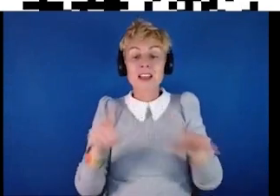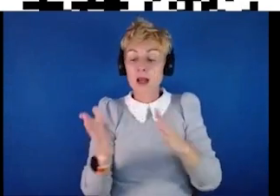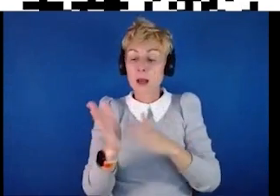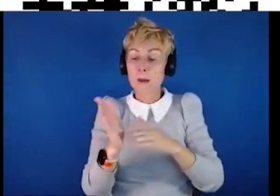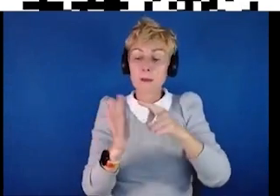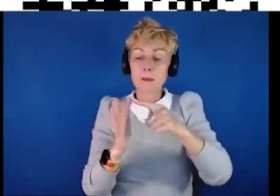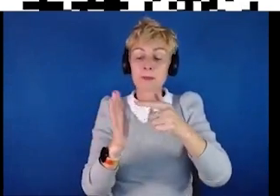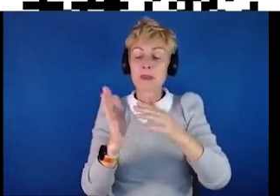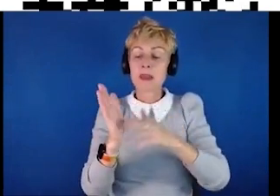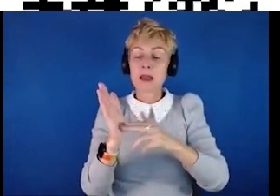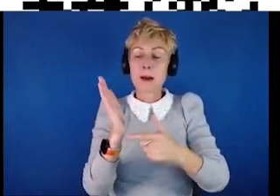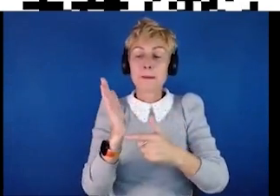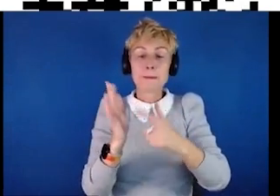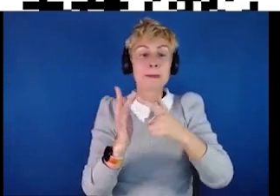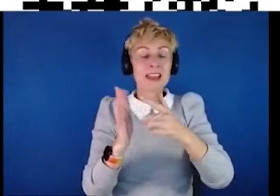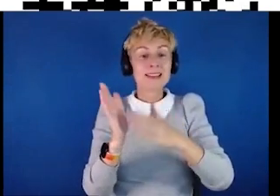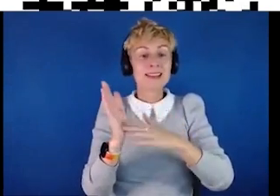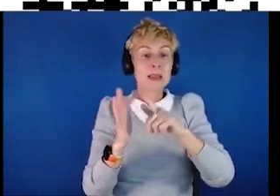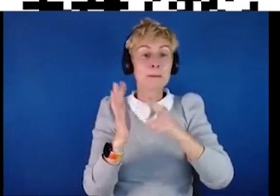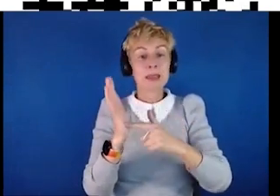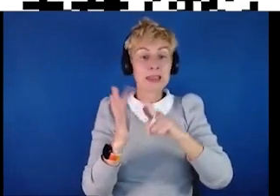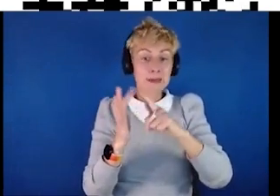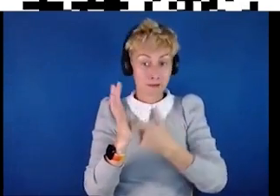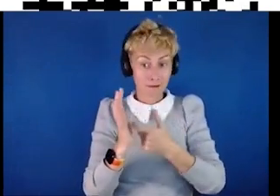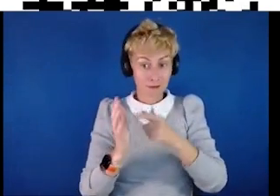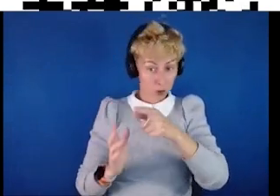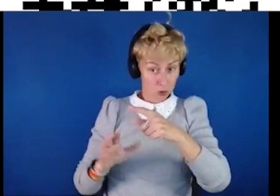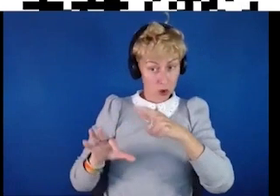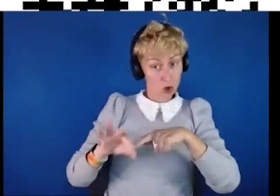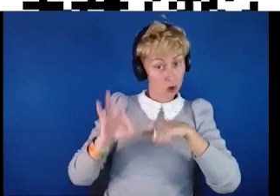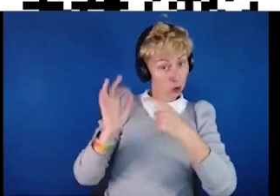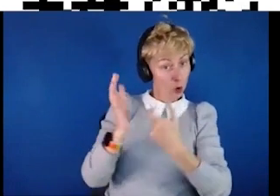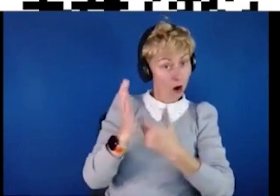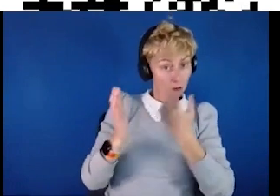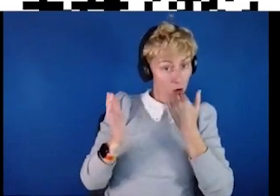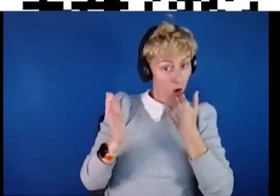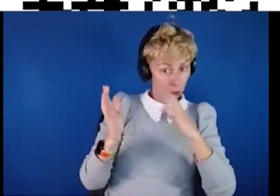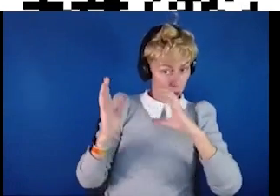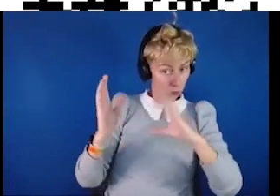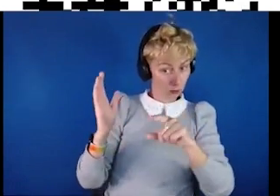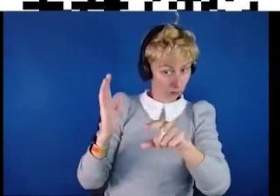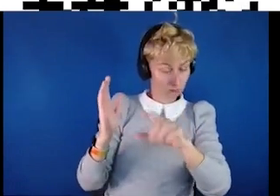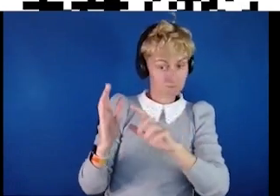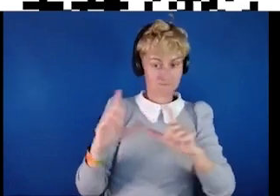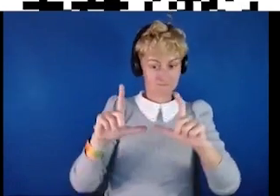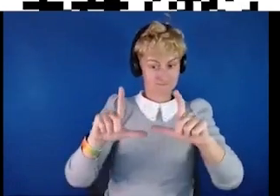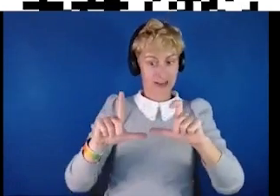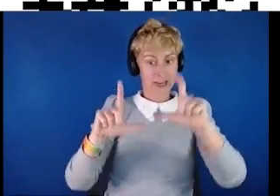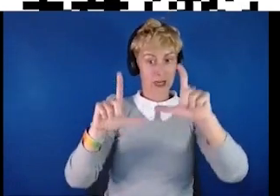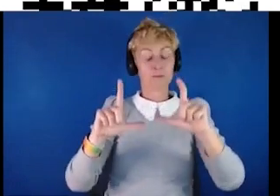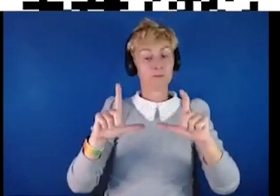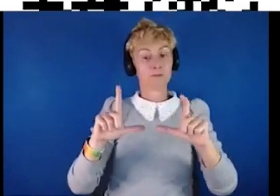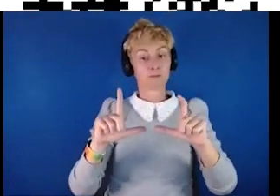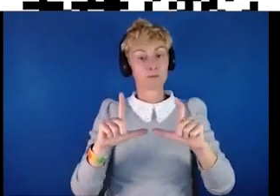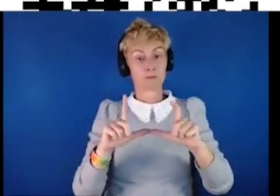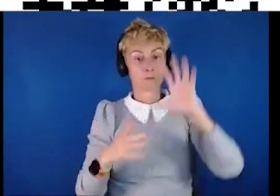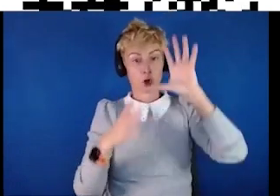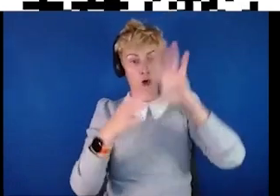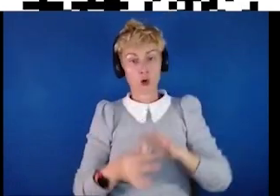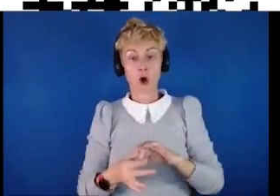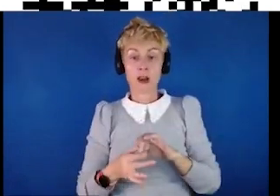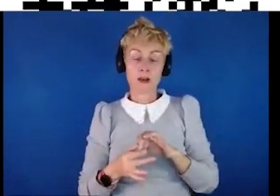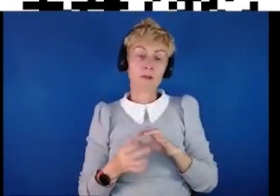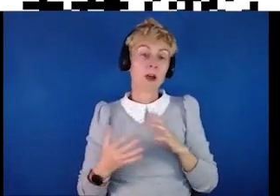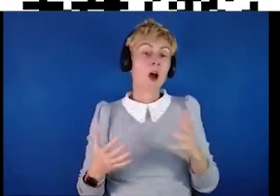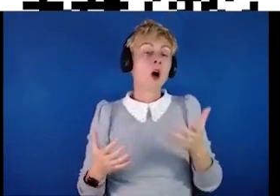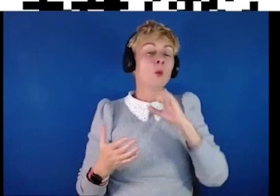a QR code in the bottom right-hand corner, and you're welcome to scan that to get started on that Mentimeter. But we'll come back to that and give some more